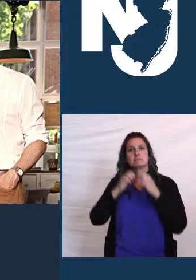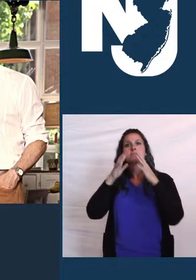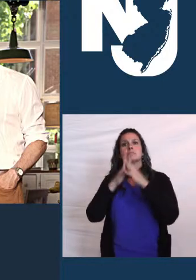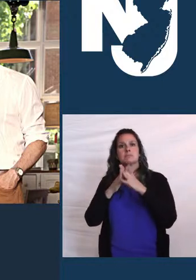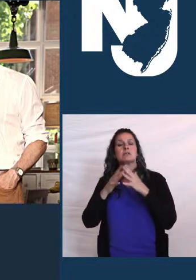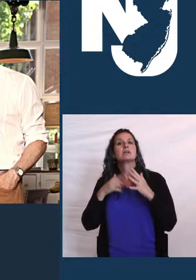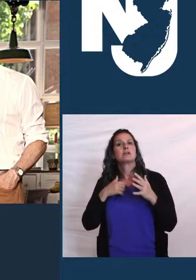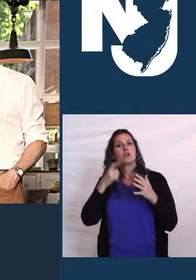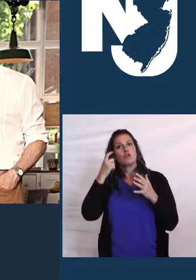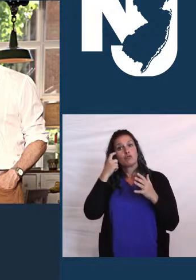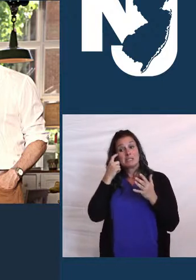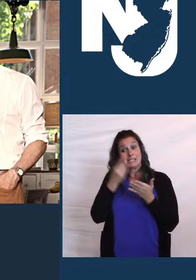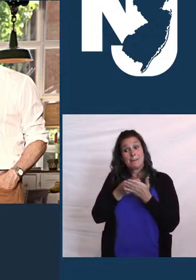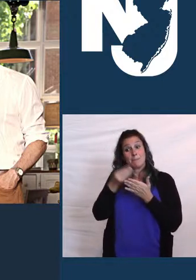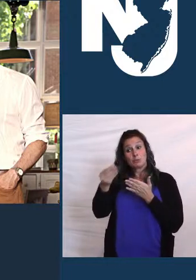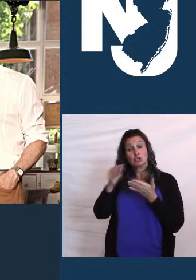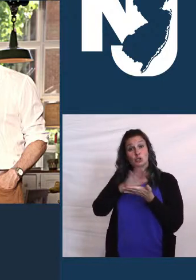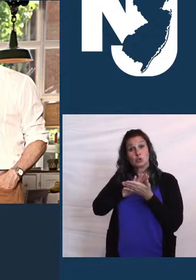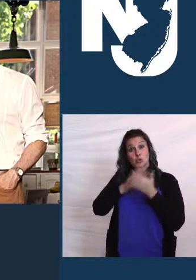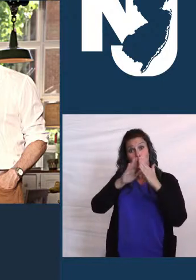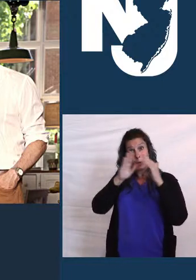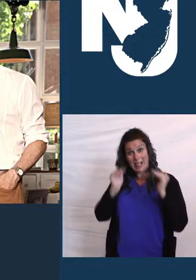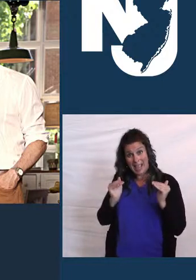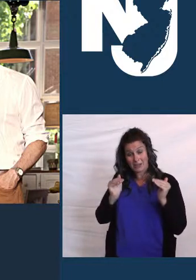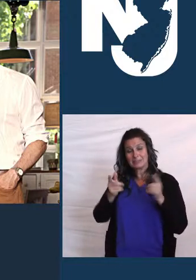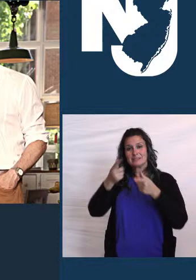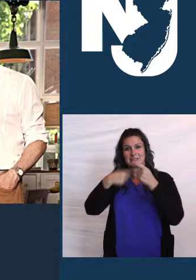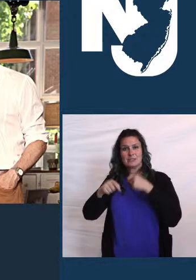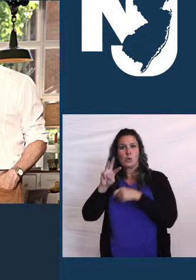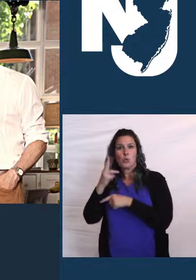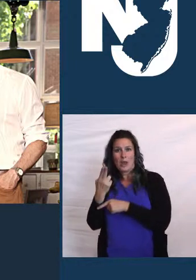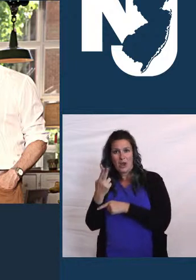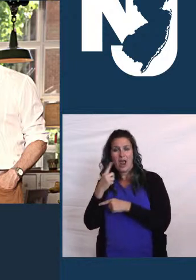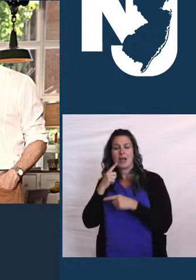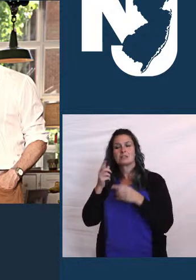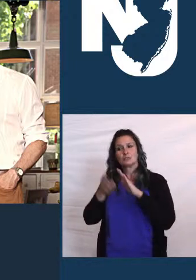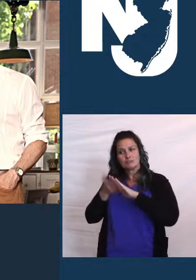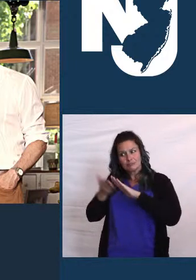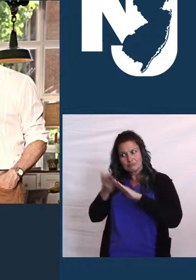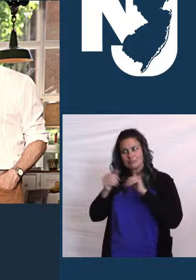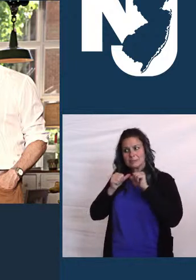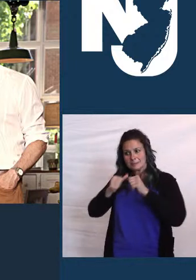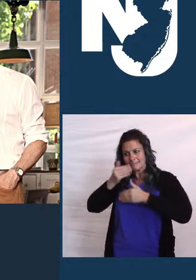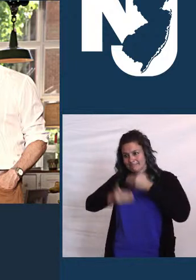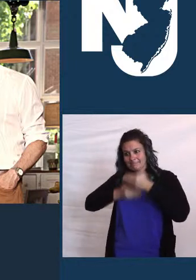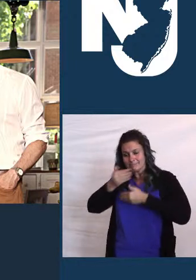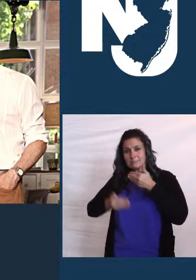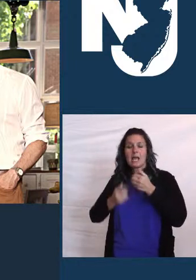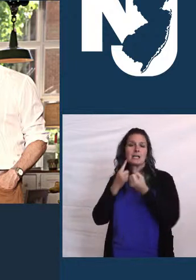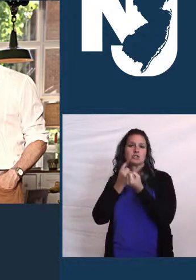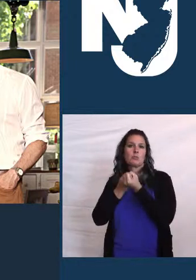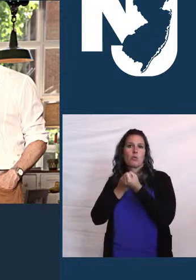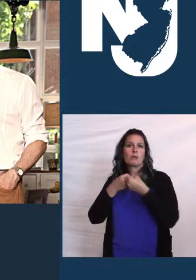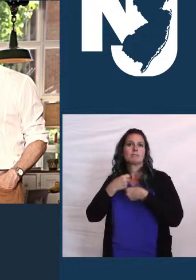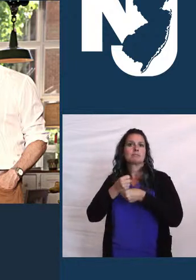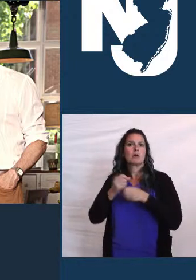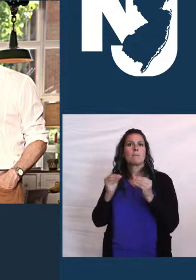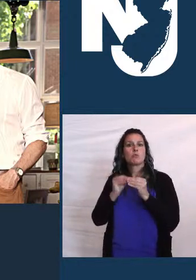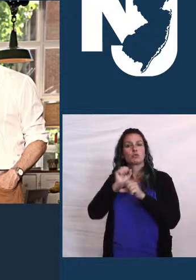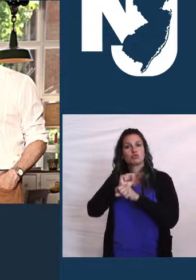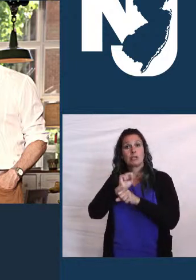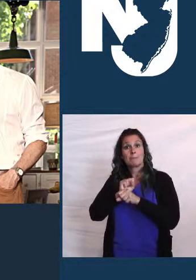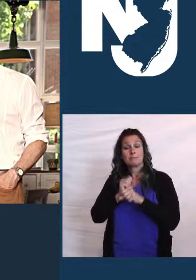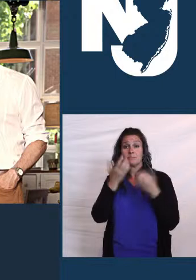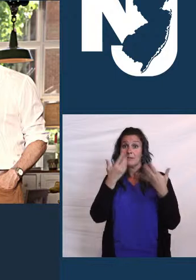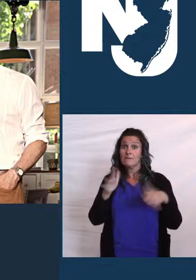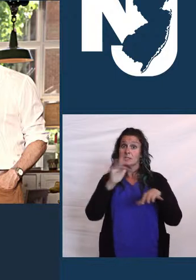purchased schoolhouse and to maintain their operations and also support the jobs they've created. And if you've ever been at Drumthwacket, you